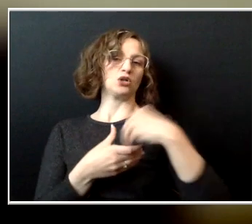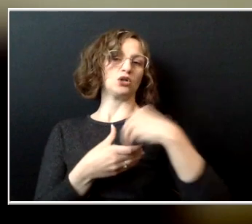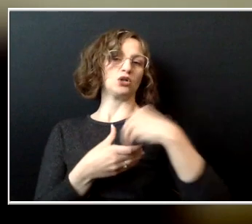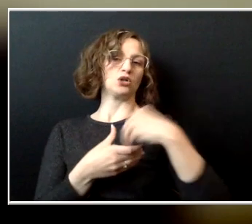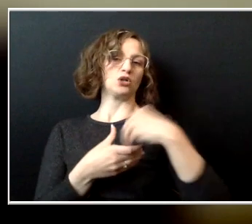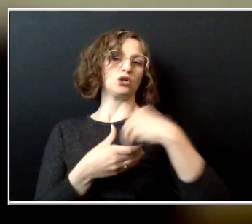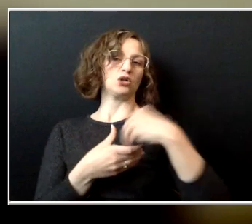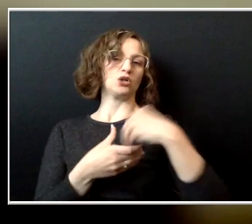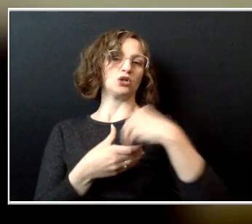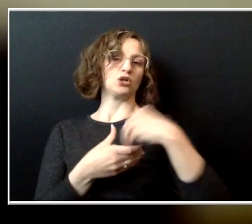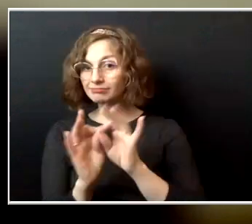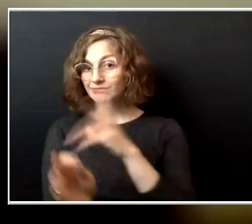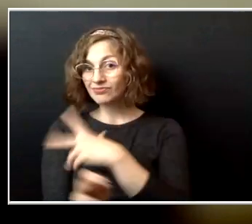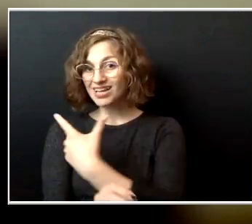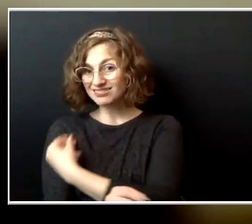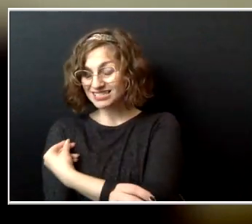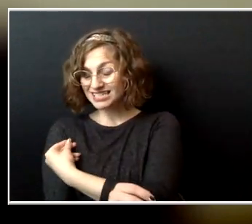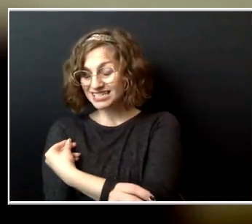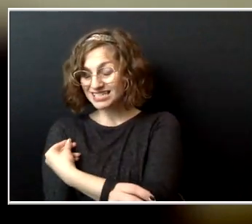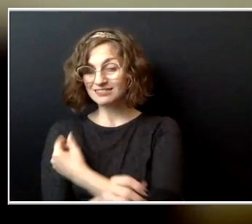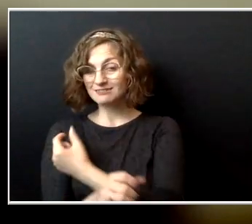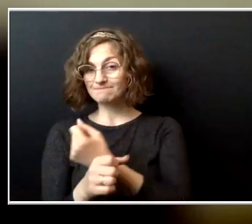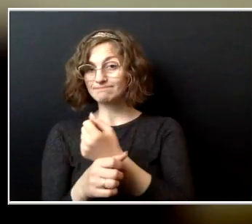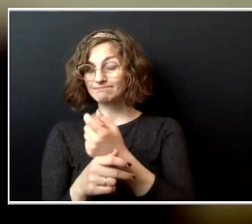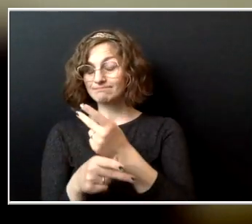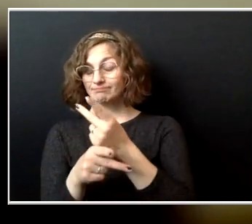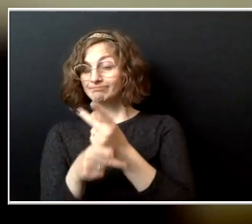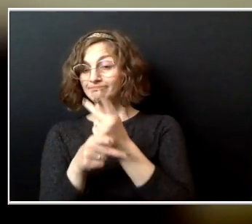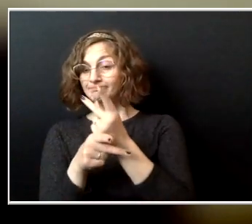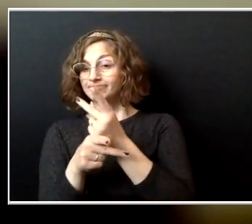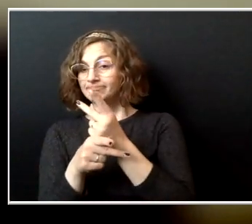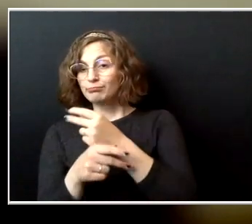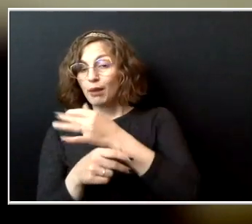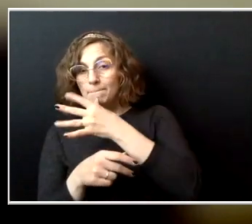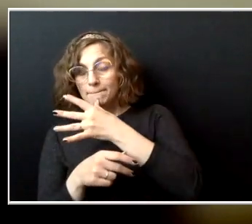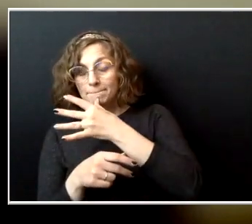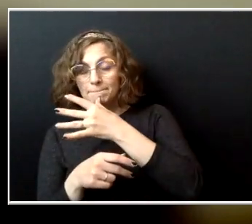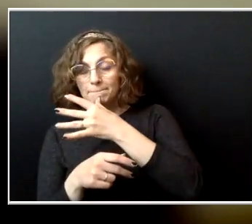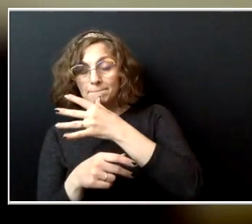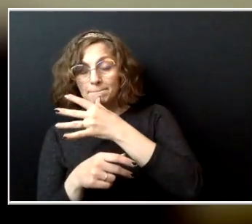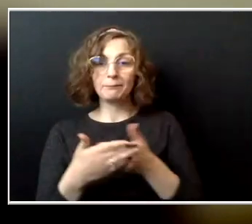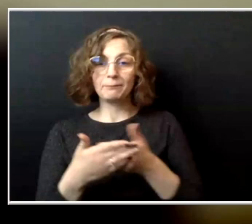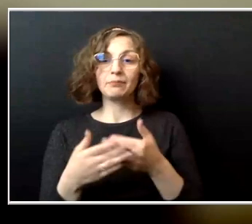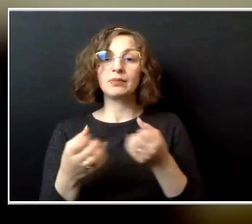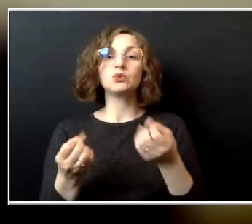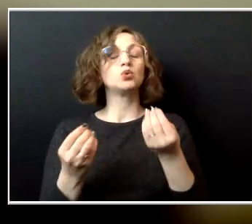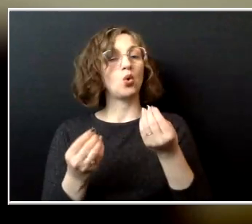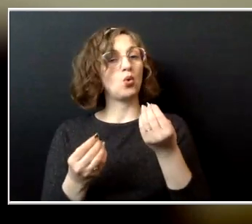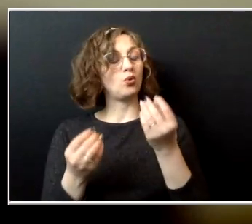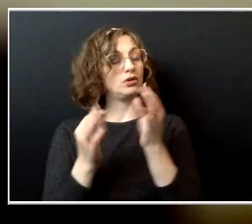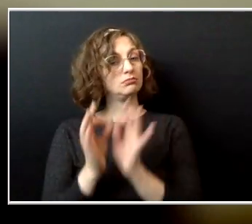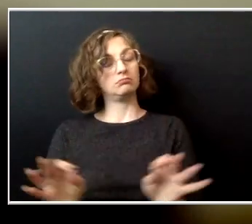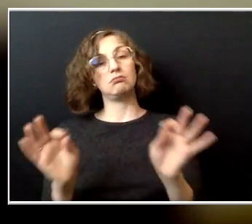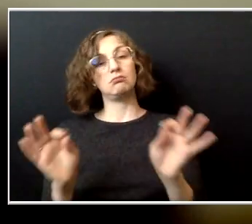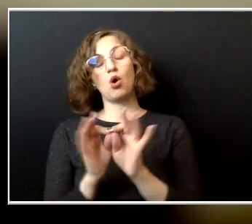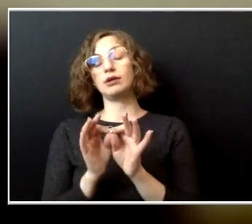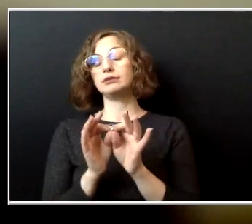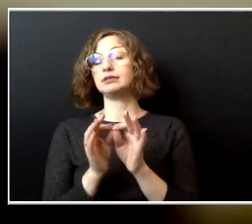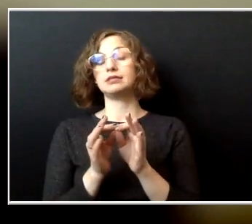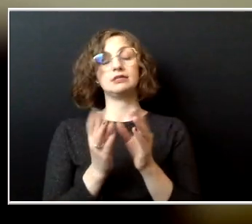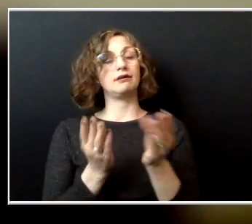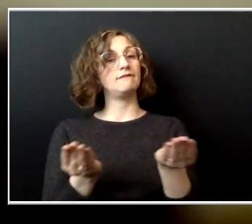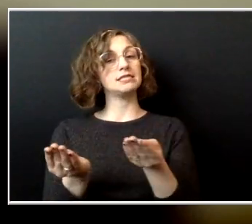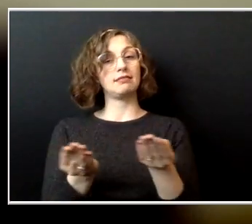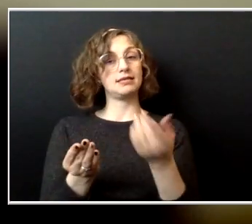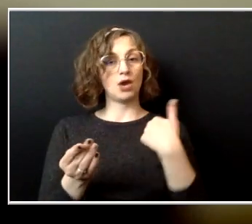keep mother and baby healthy. And I think that's why it is certainly important to try and facilitate, and we have the ability to do it, we just need the